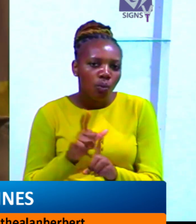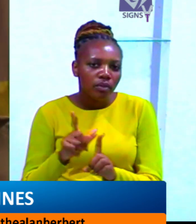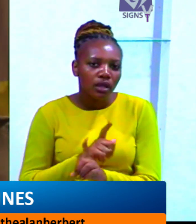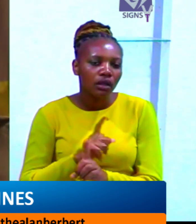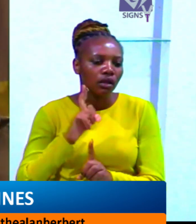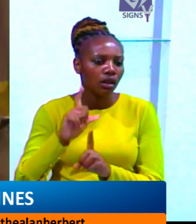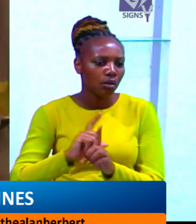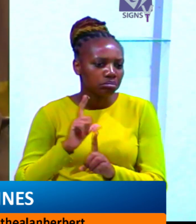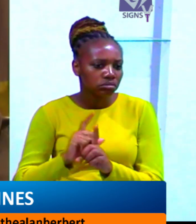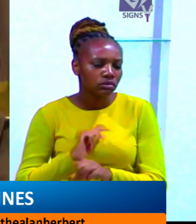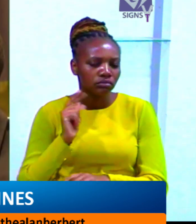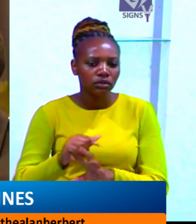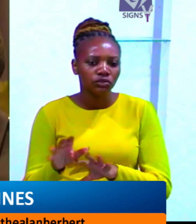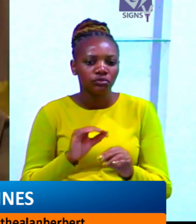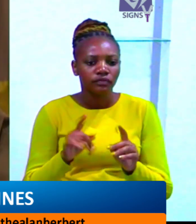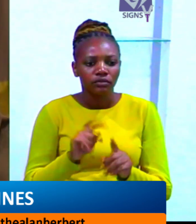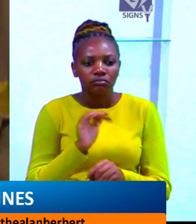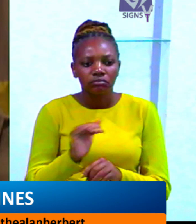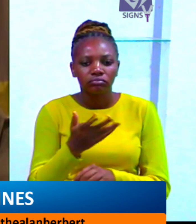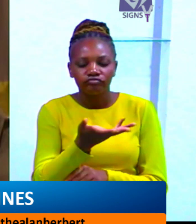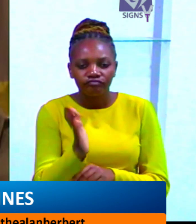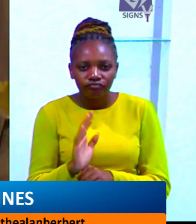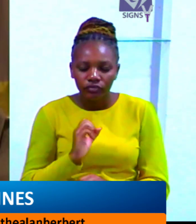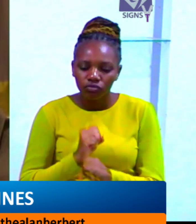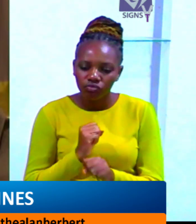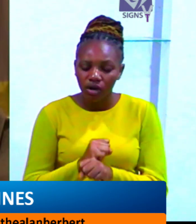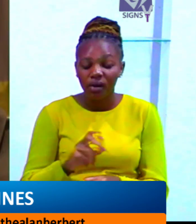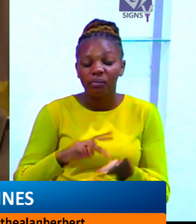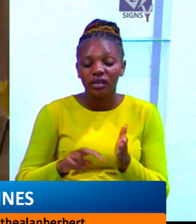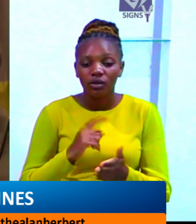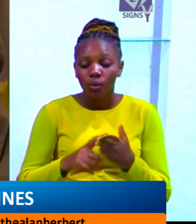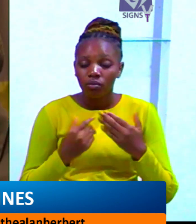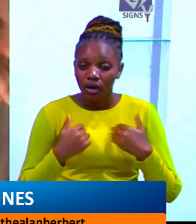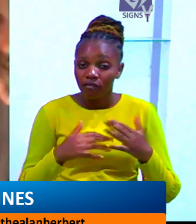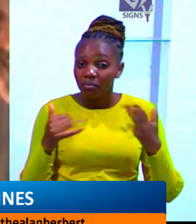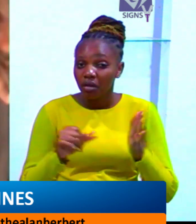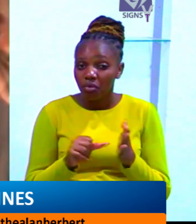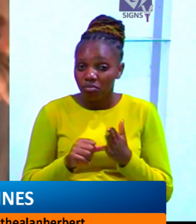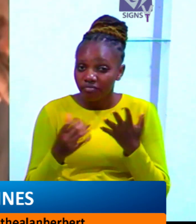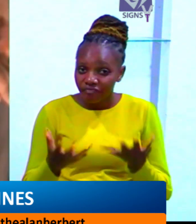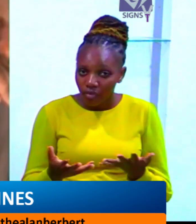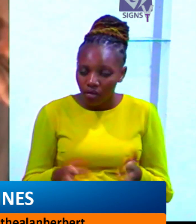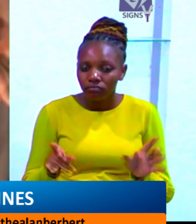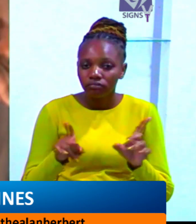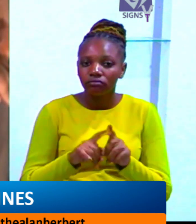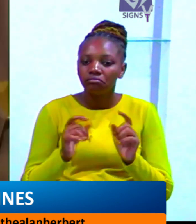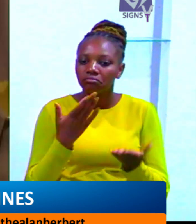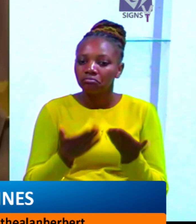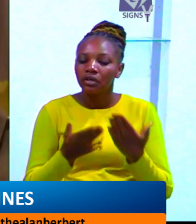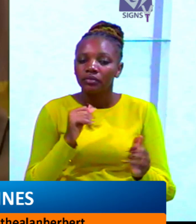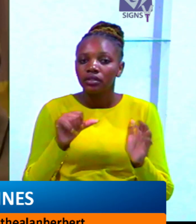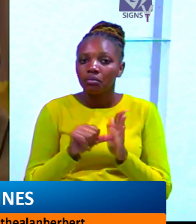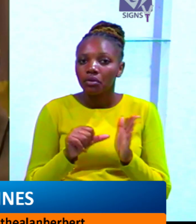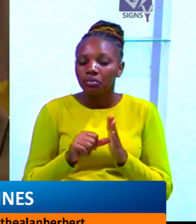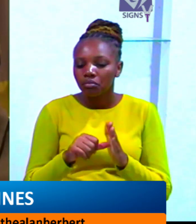work. So there is a problem there, Bwana PS. and it could be a problem of